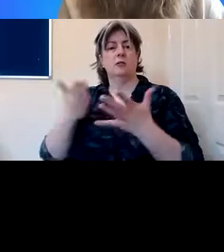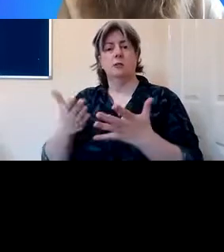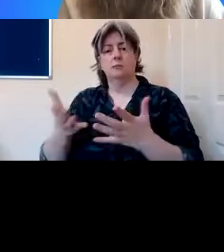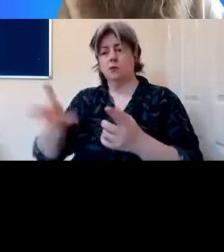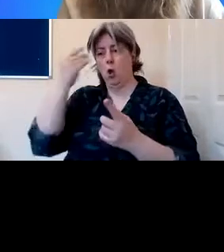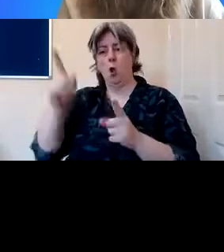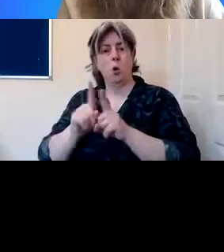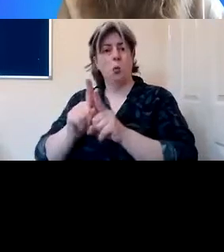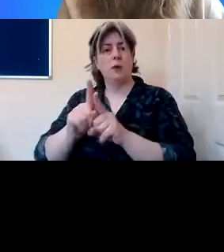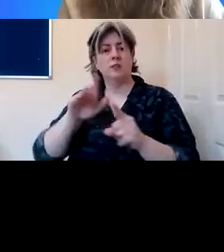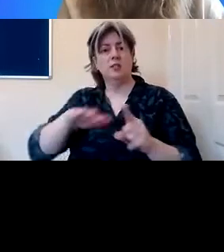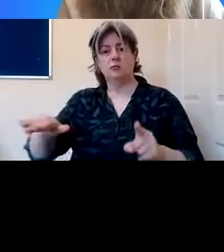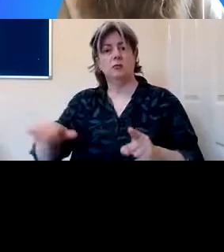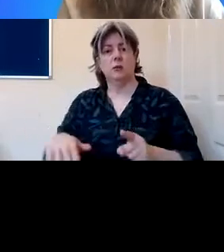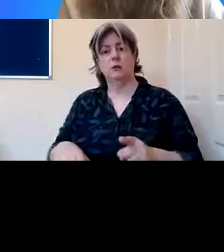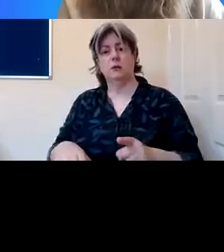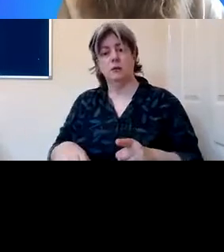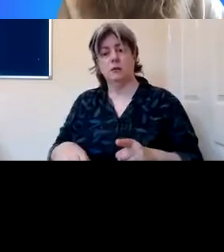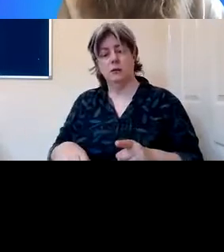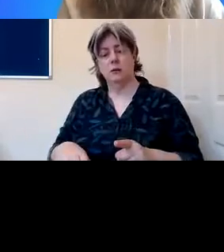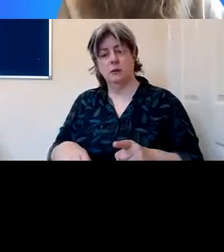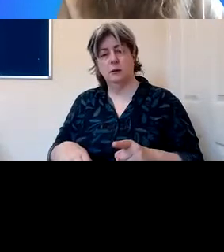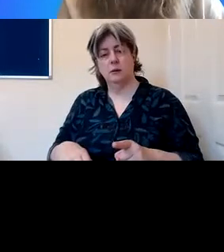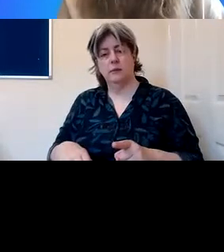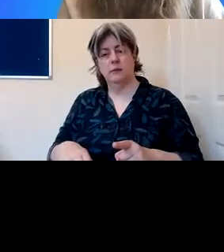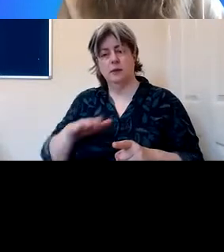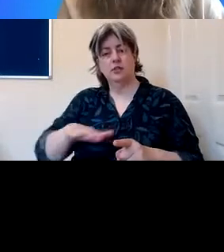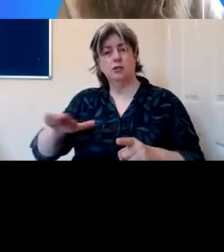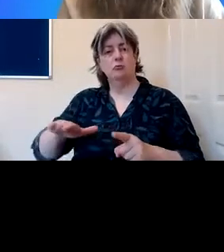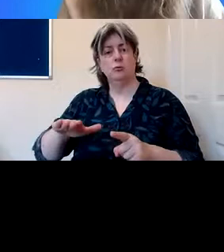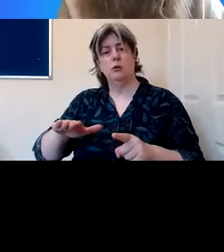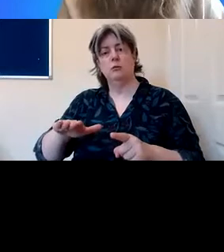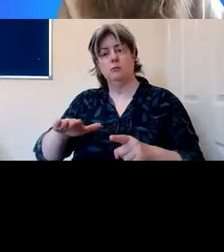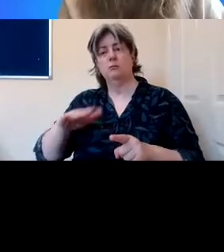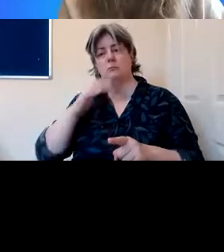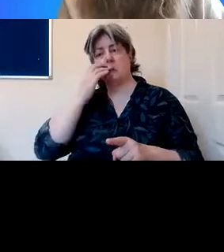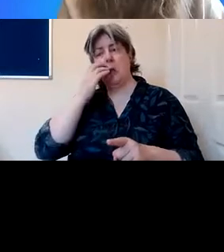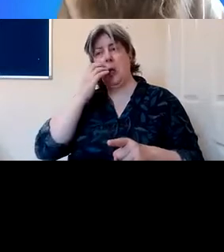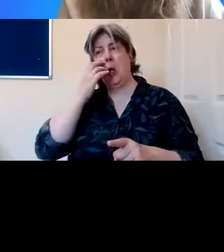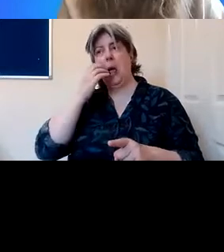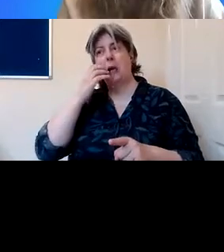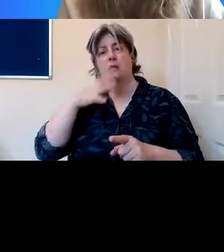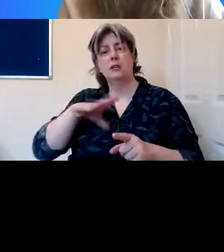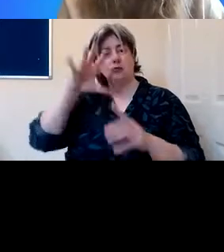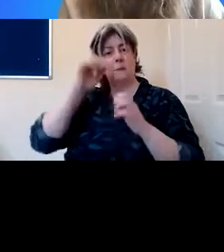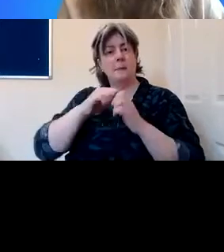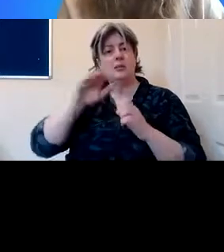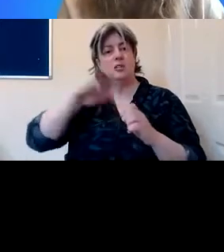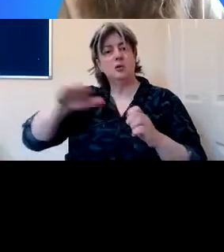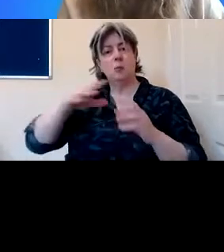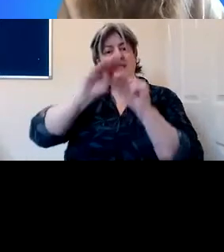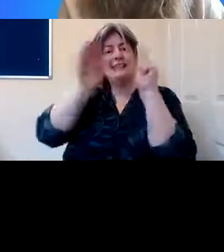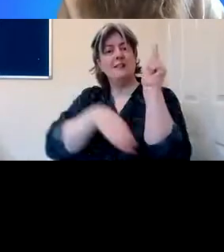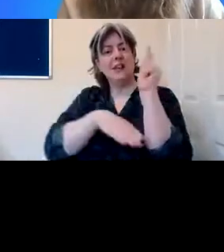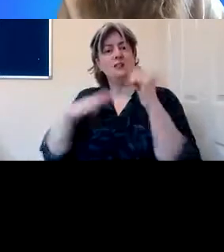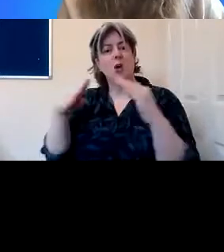you're not going to reach the children who don't have advantages at home. So I think it's a lot, it's a big ask for sure,